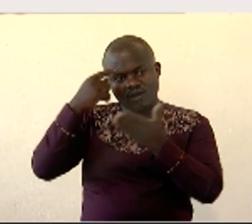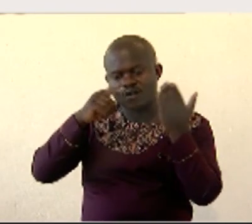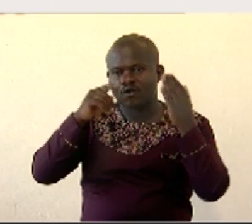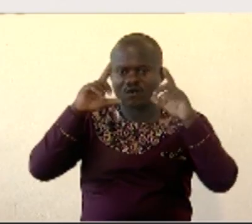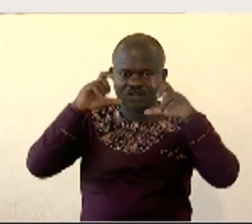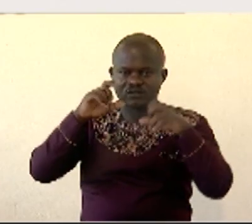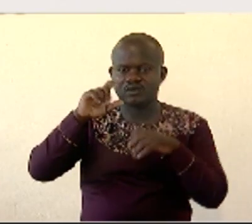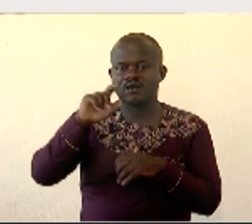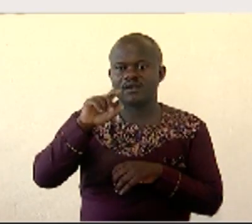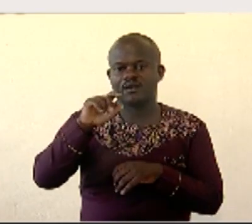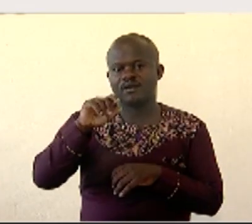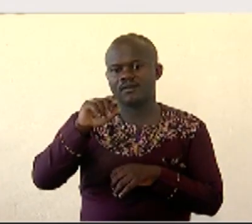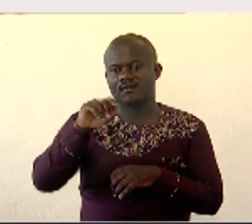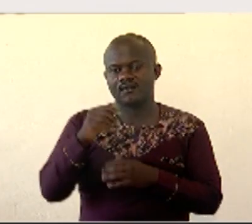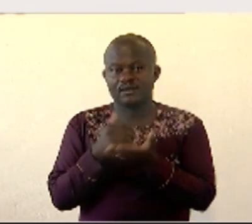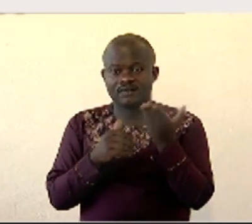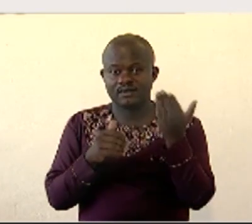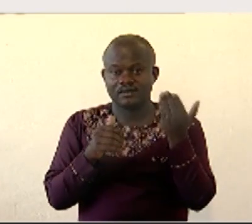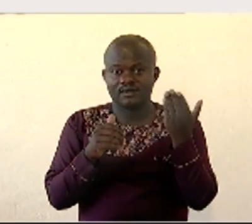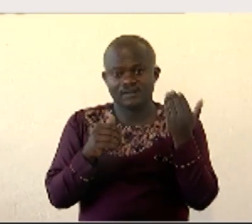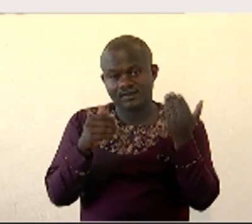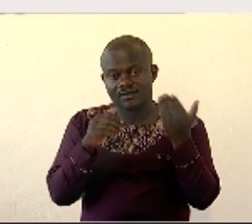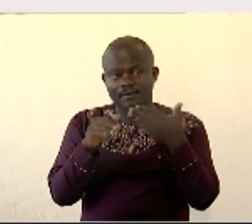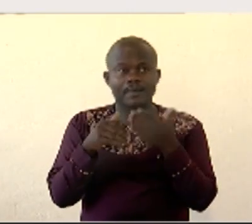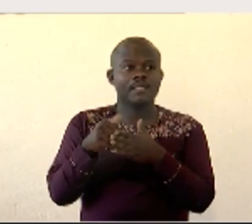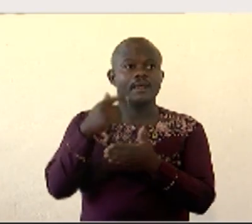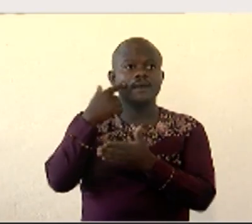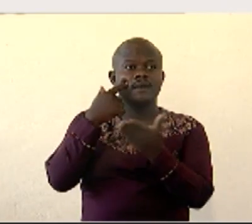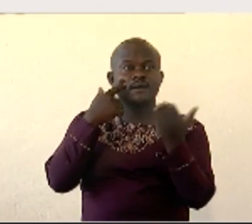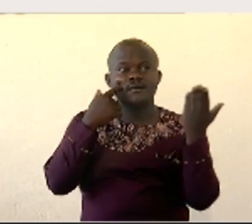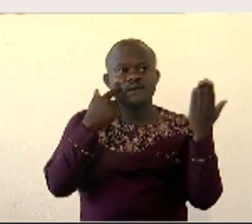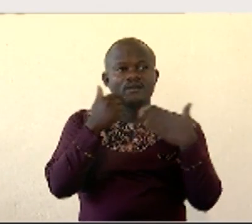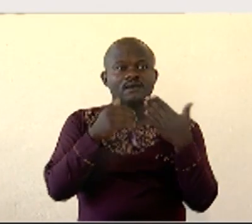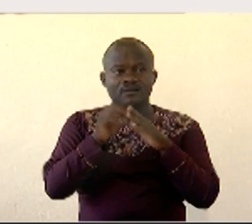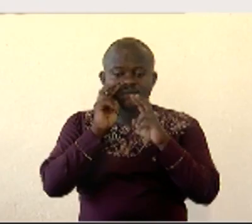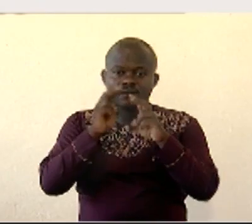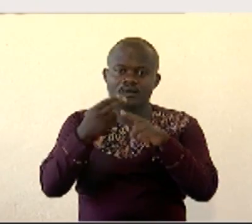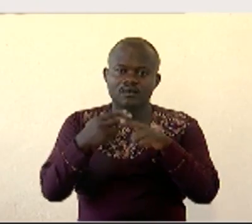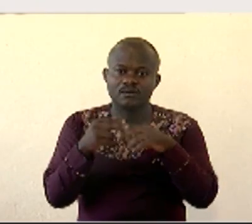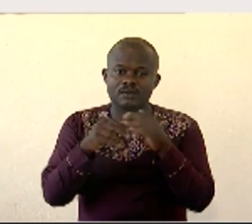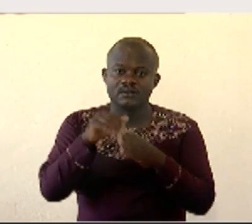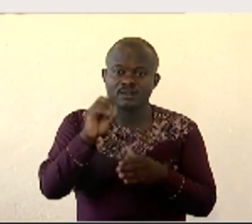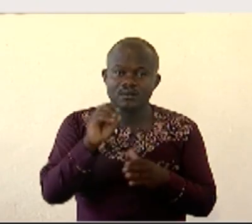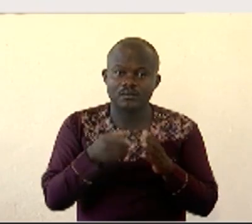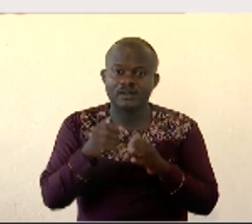photosynthesis. The amount of carbon dioxide in atmosphere is quite, we know that it is almost 0.03.